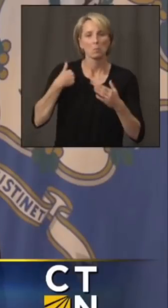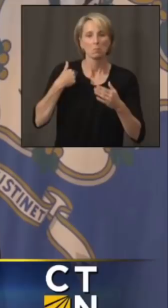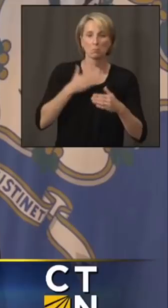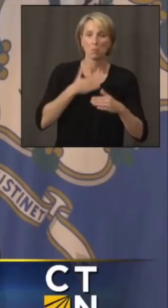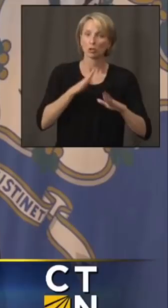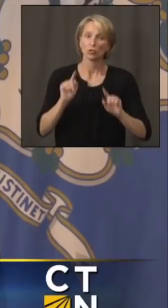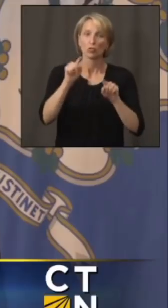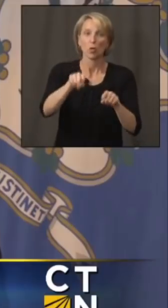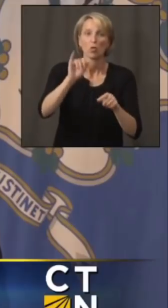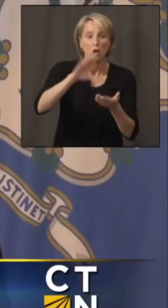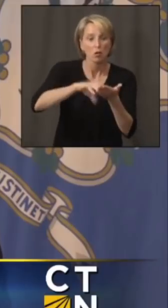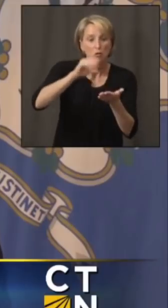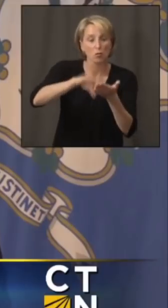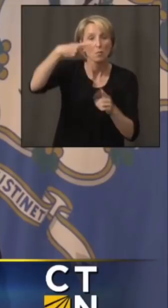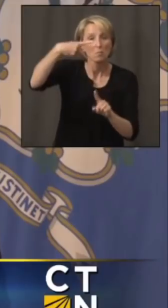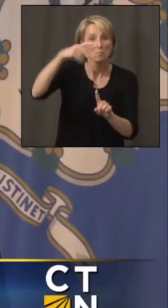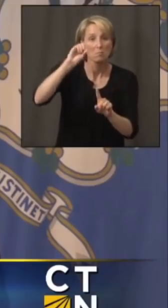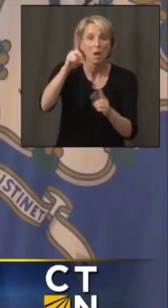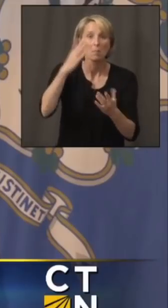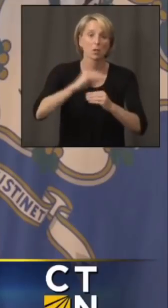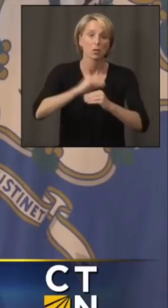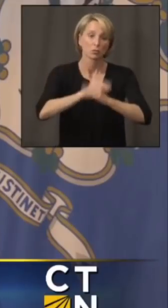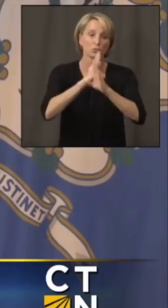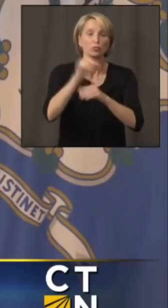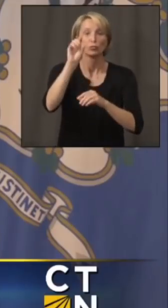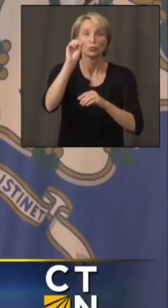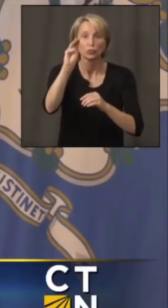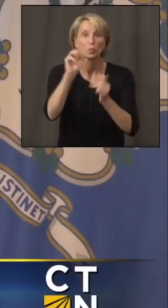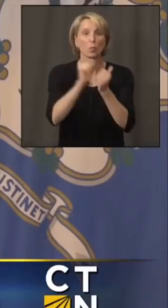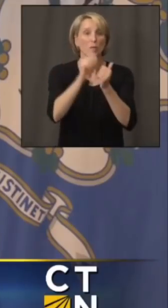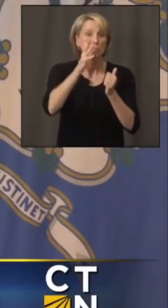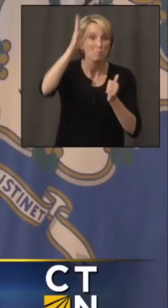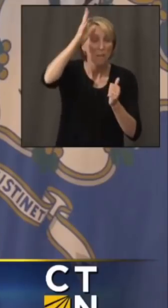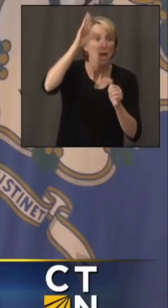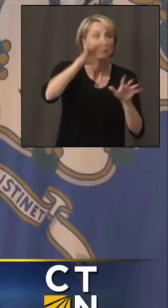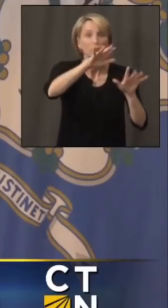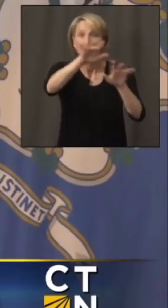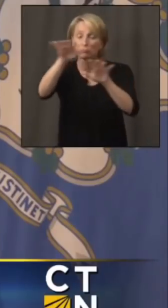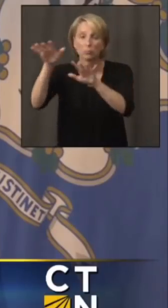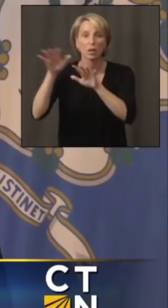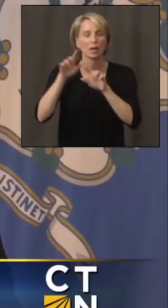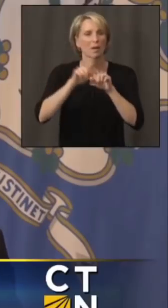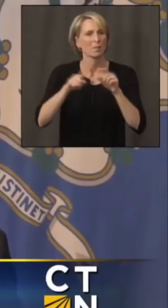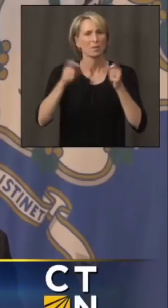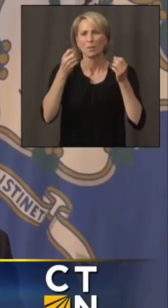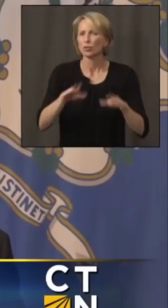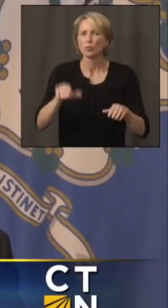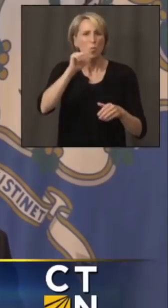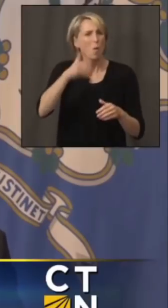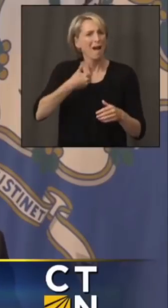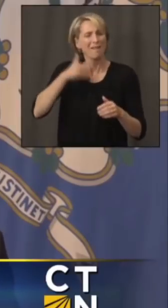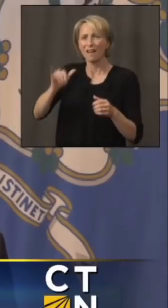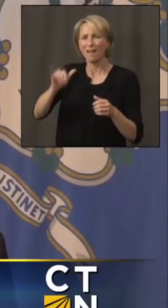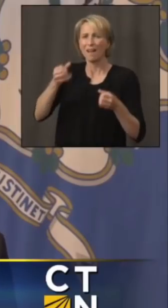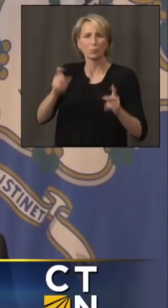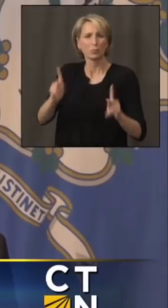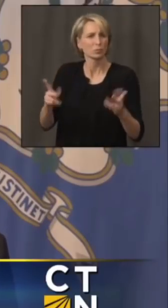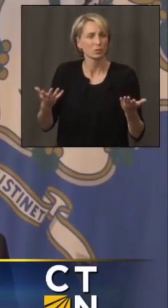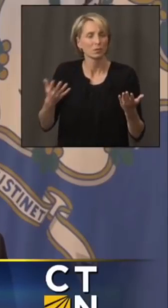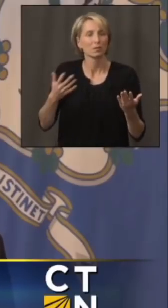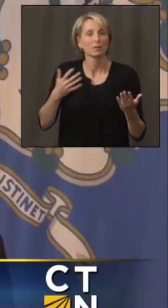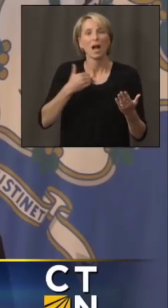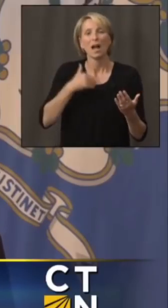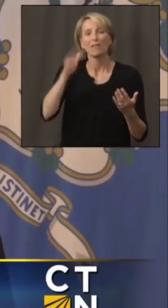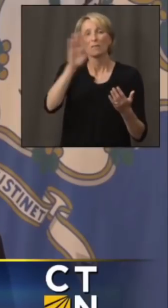education, and a lot of kids would be able to power through this. A lot of kids don't have that same opportunity. And something like 30% of the